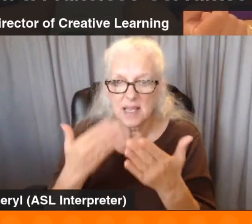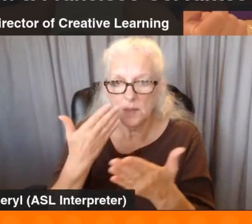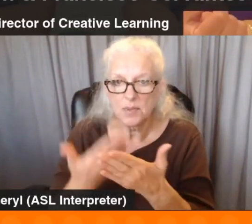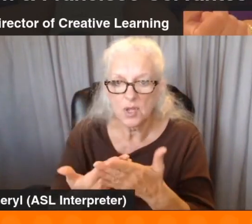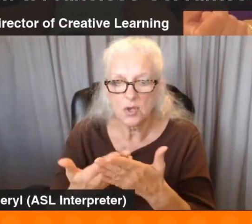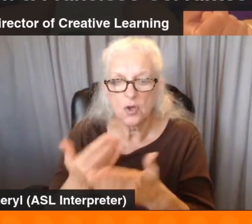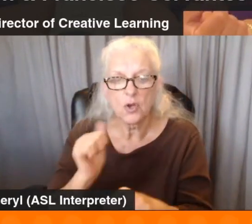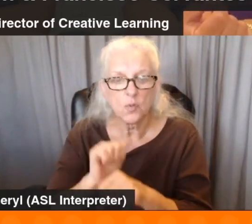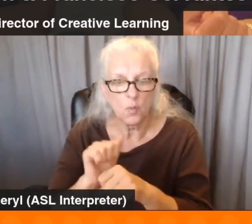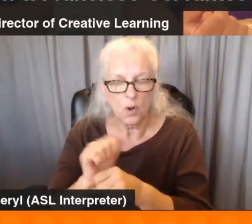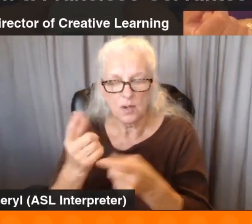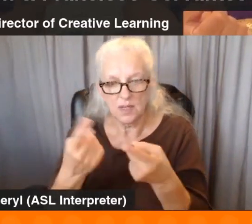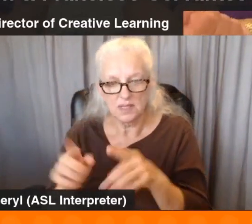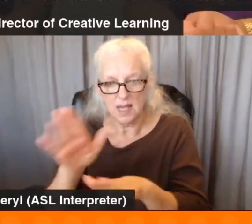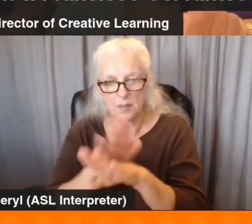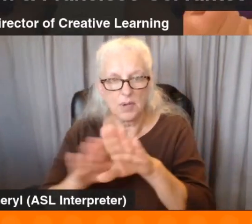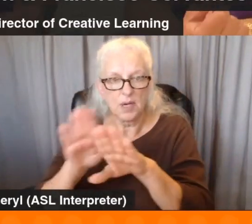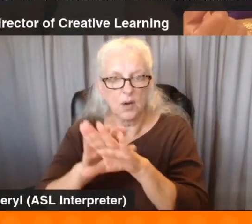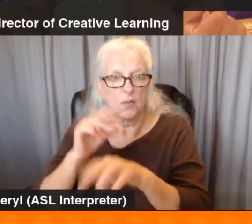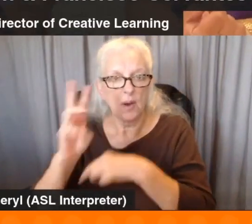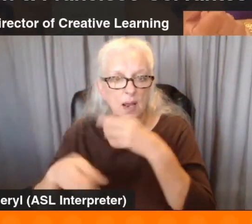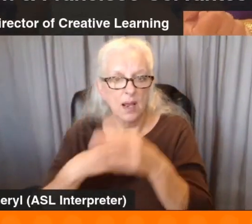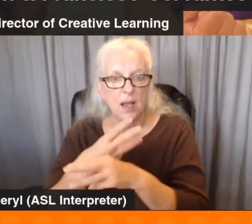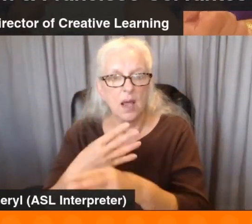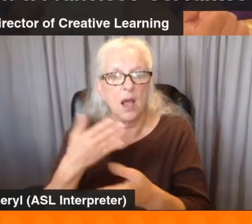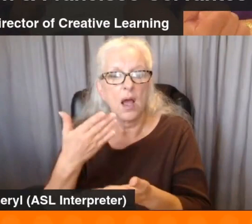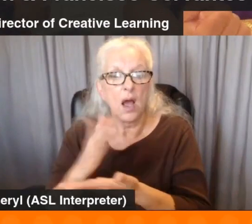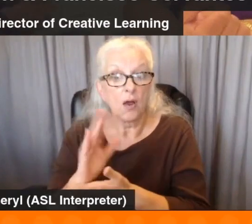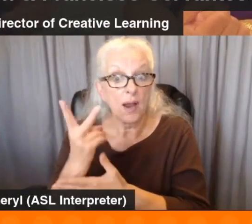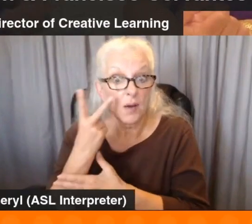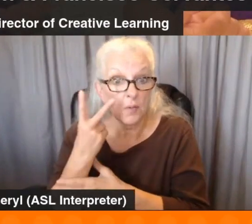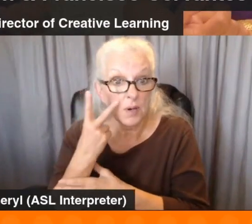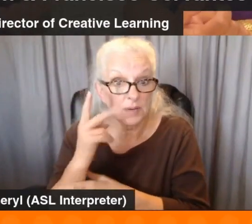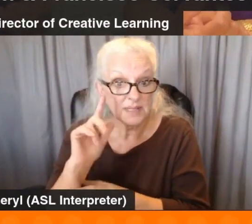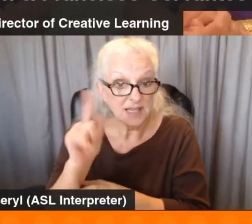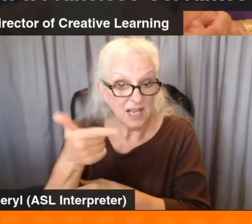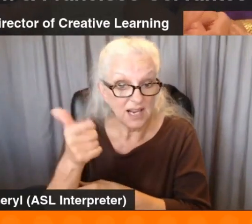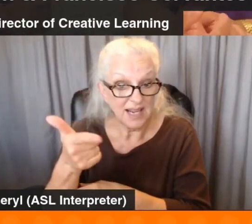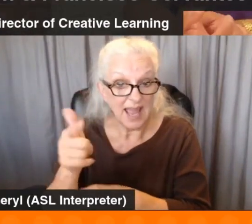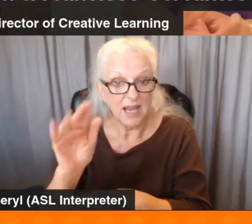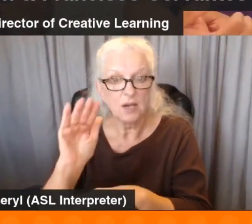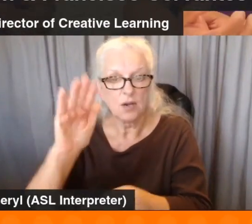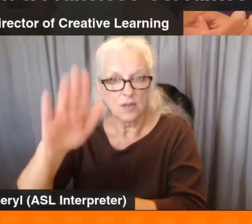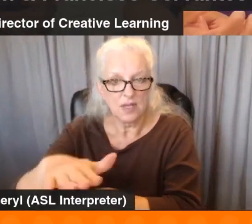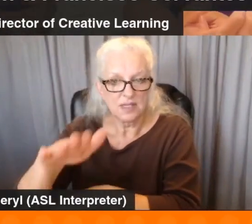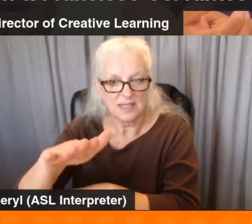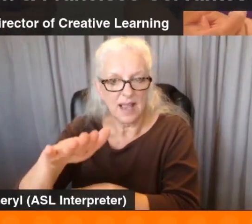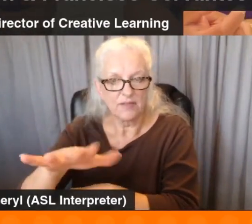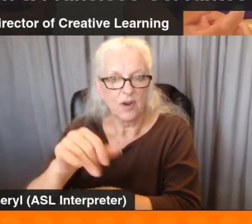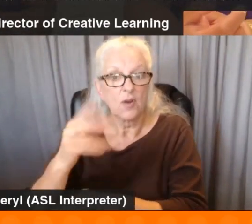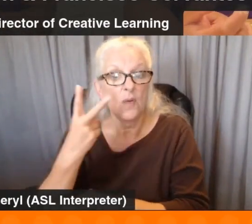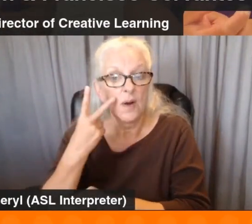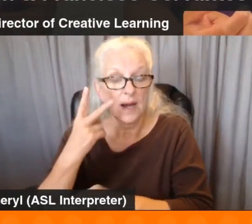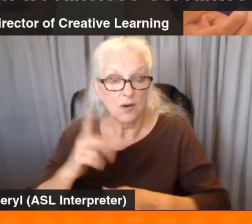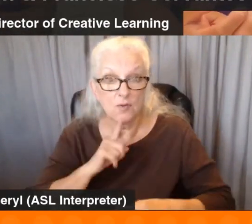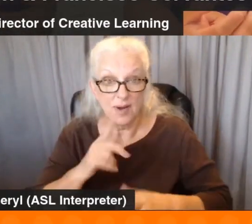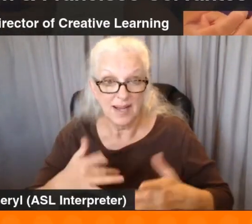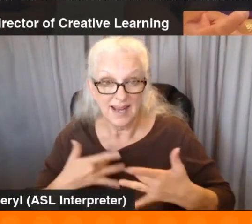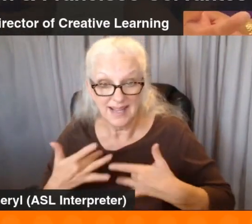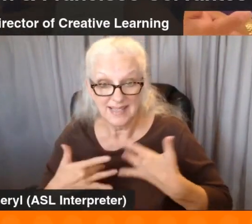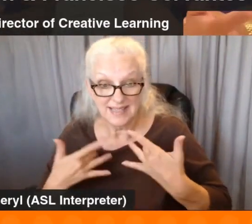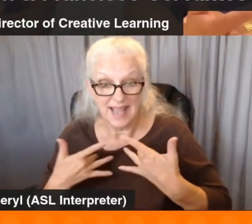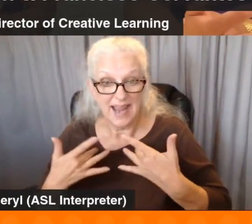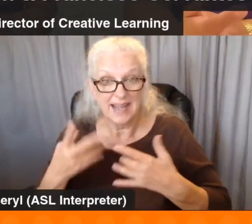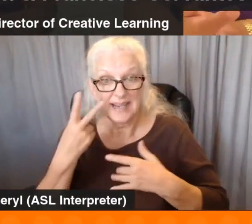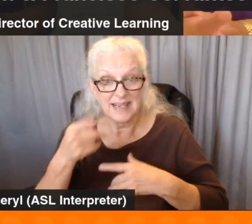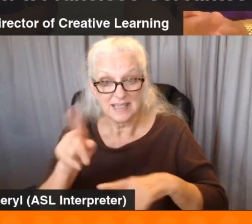around the world. All right, we will see you later this afternoon. We're excited to see you in all the different